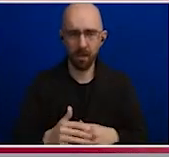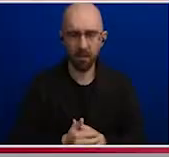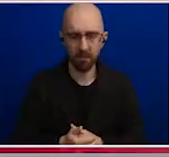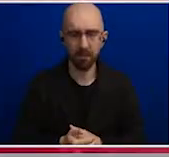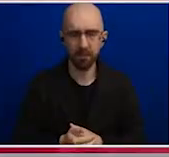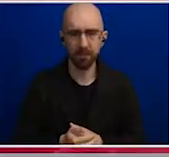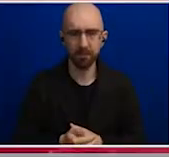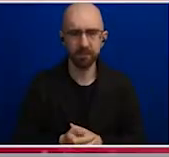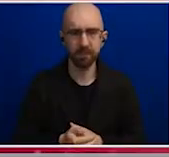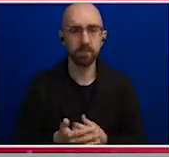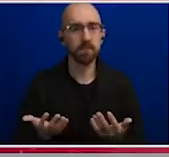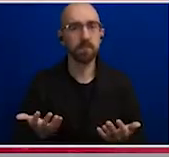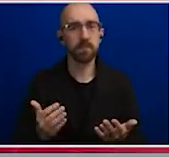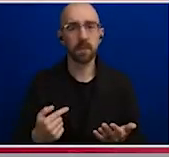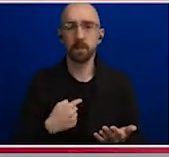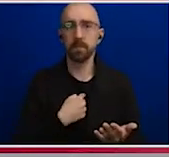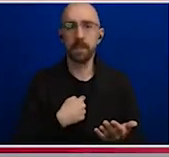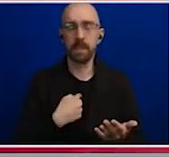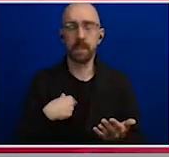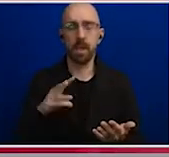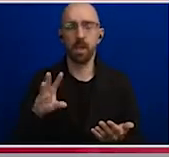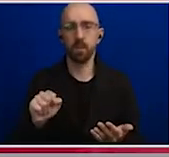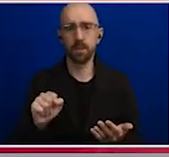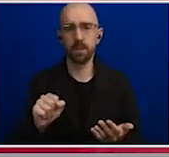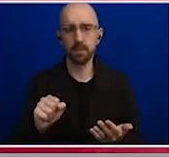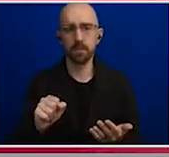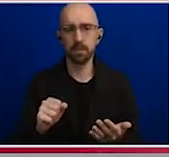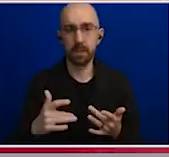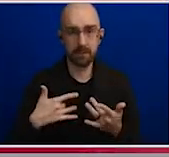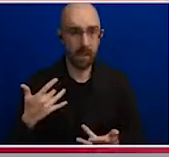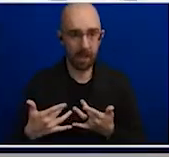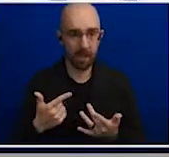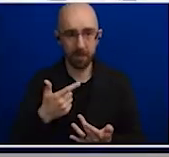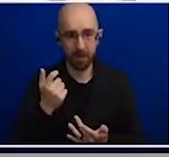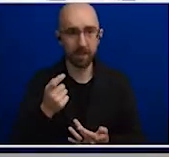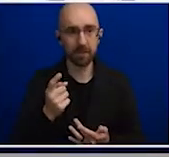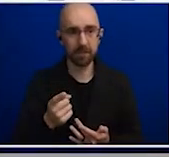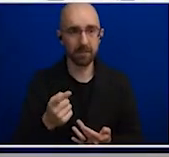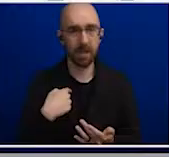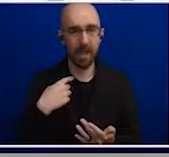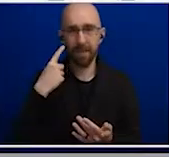So me, I was excited because I think this is